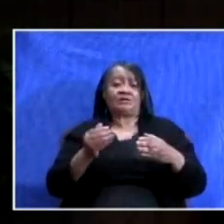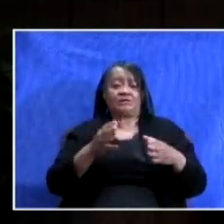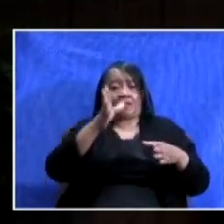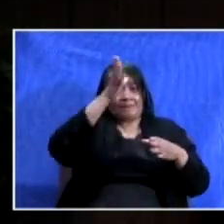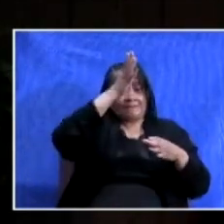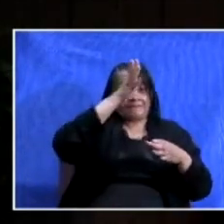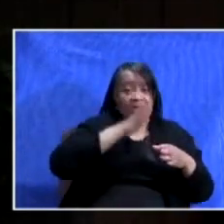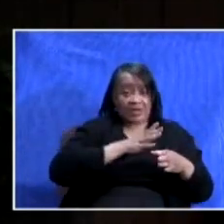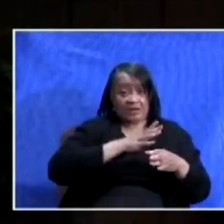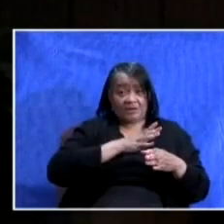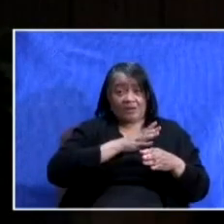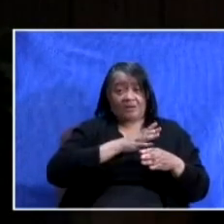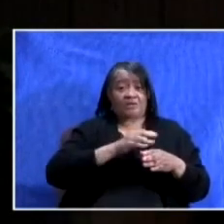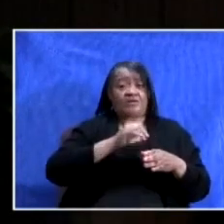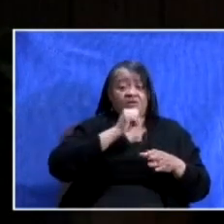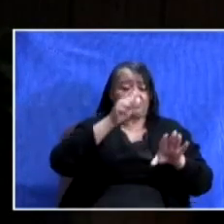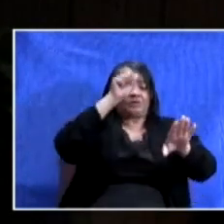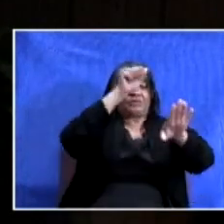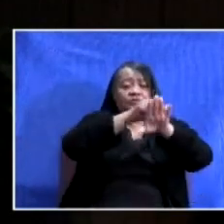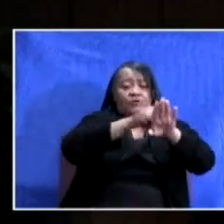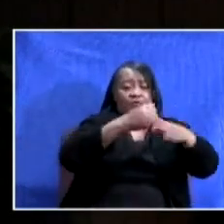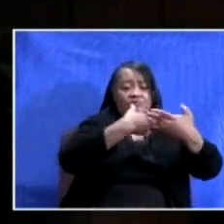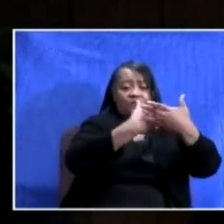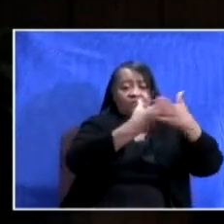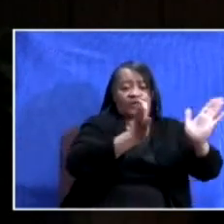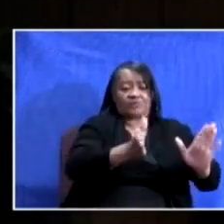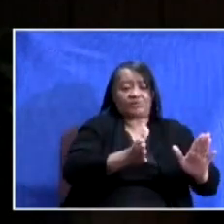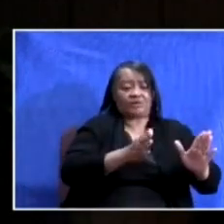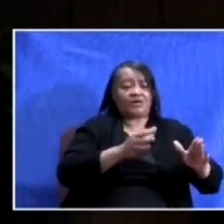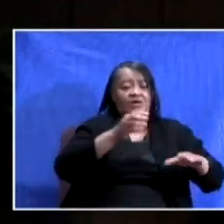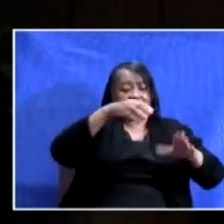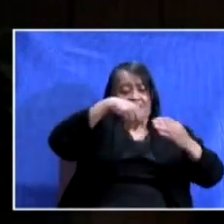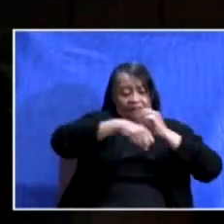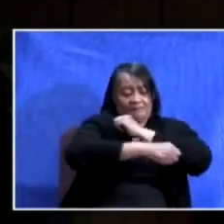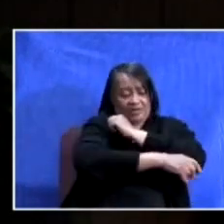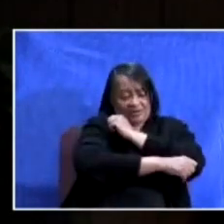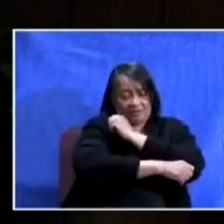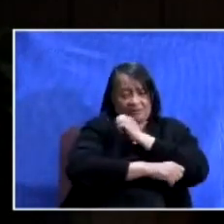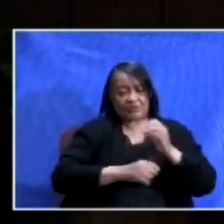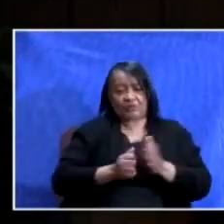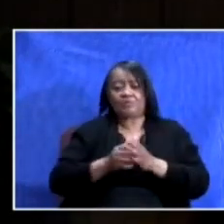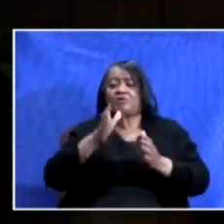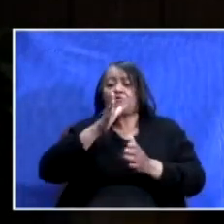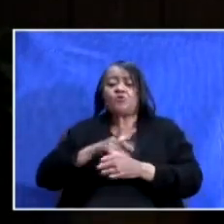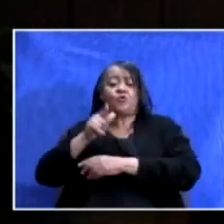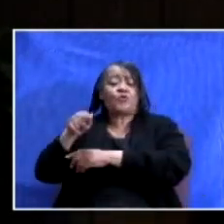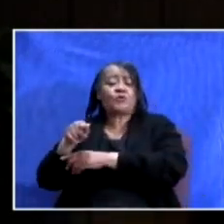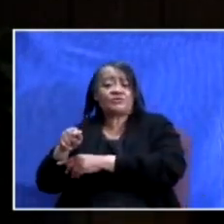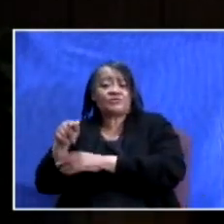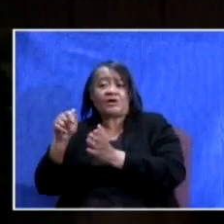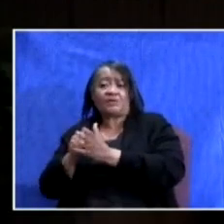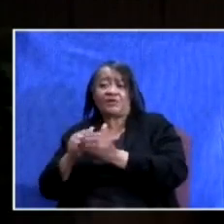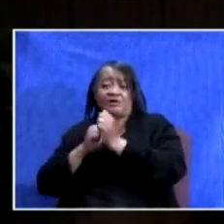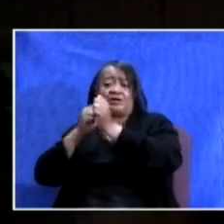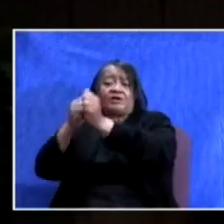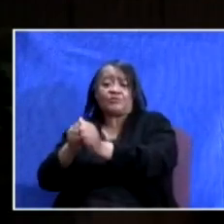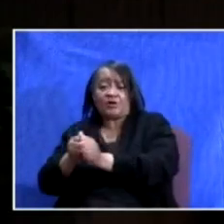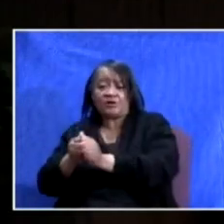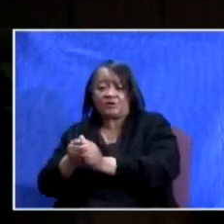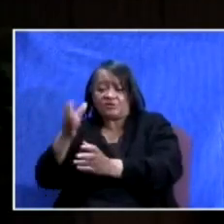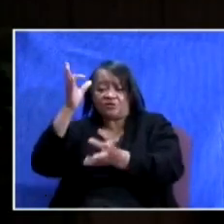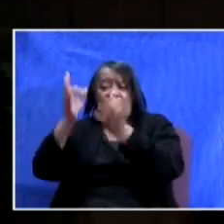man who knocks at his neighbor's door at midnight. And this woman who is following